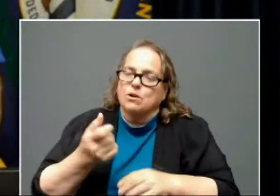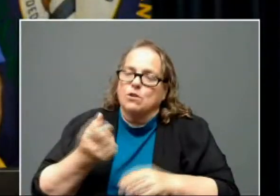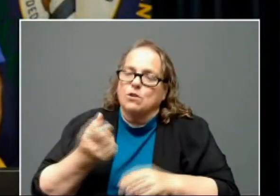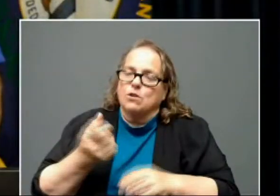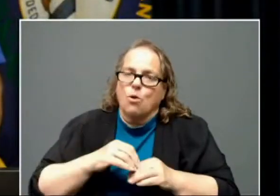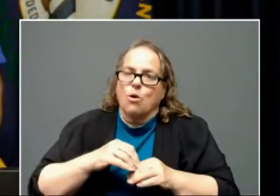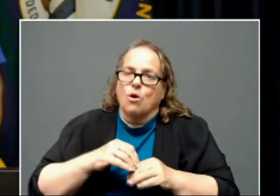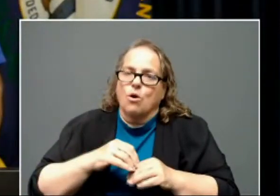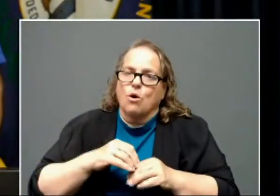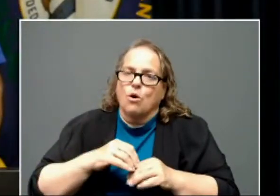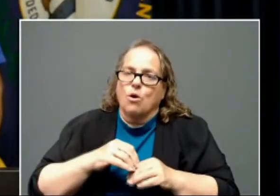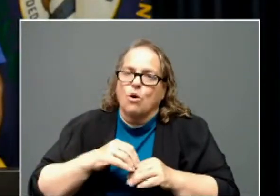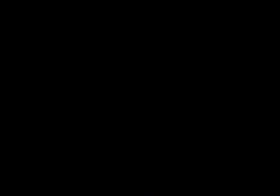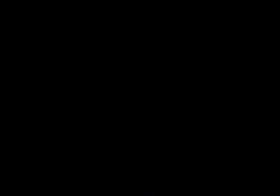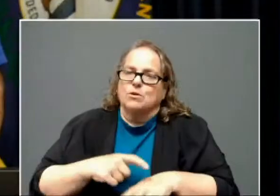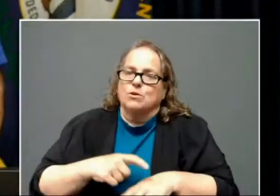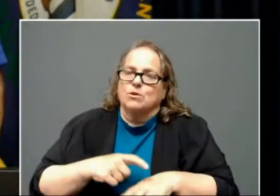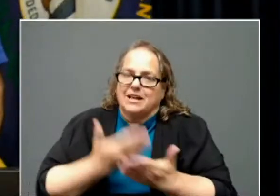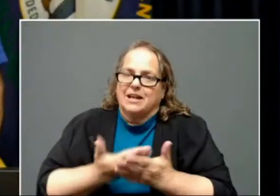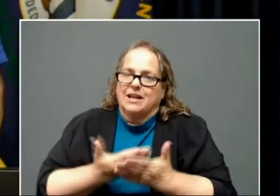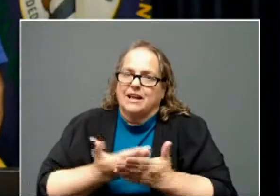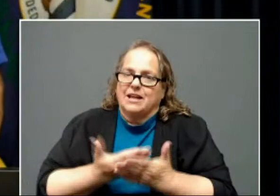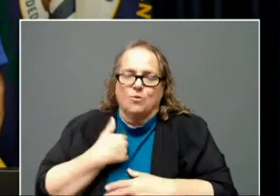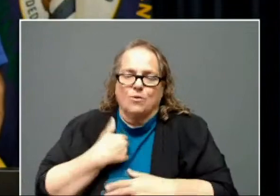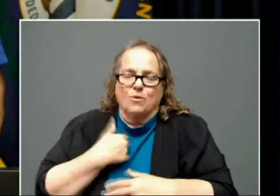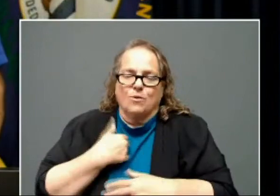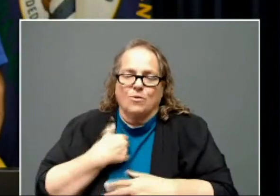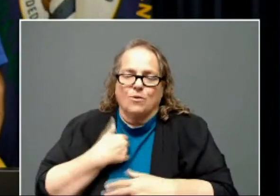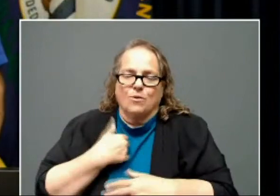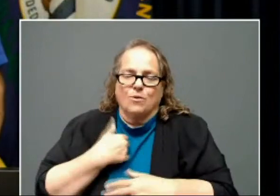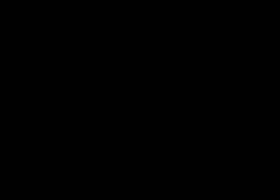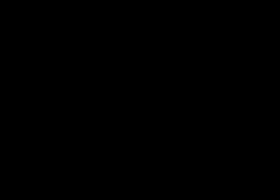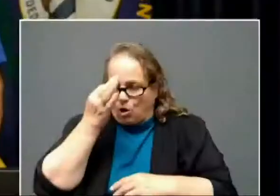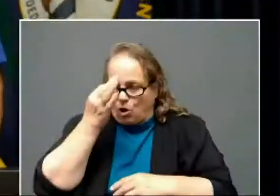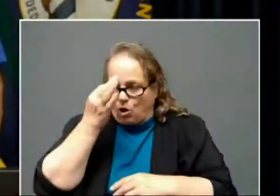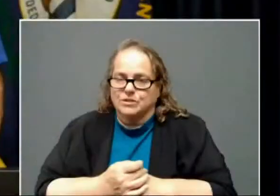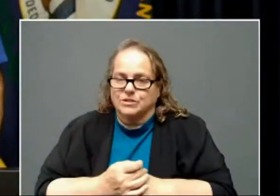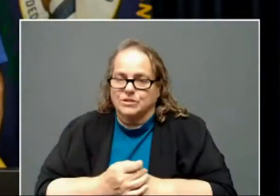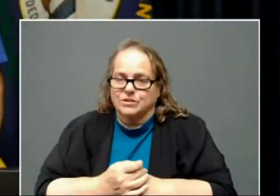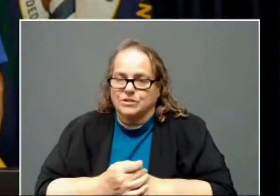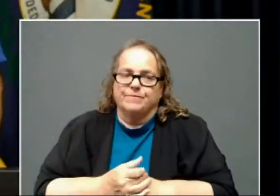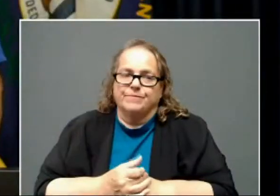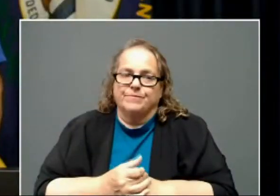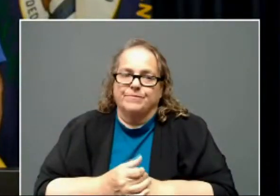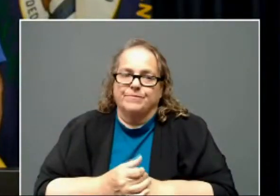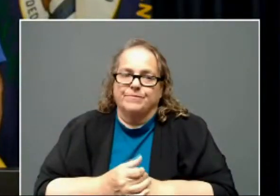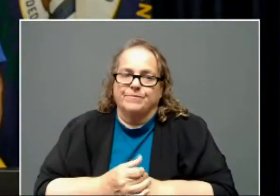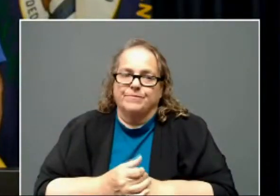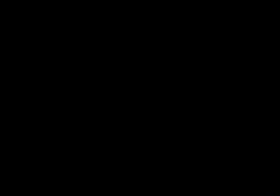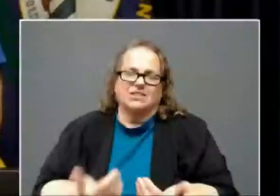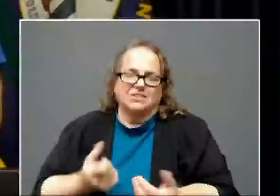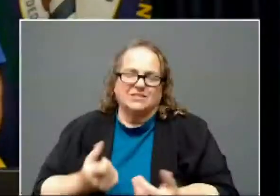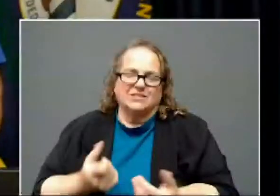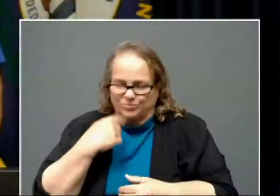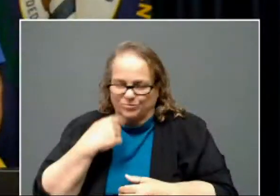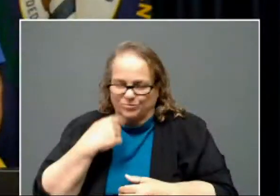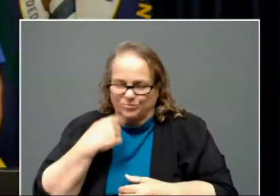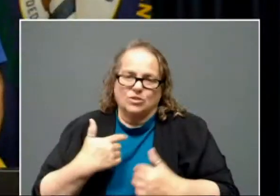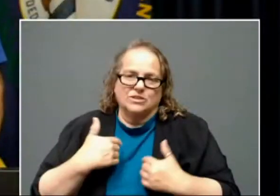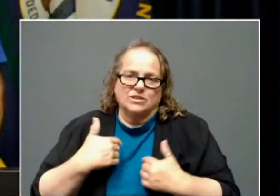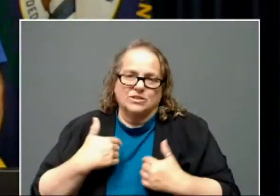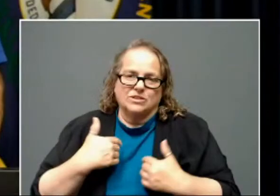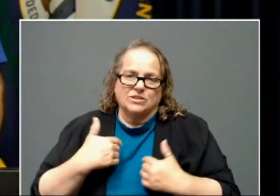longer to get there. And we are really, really close. And we're all tired. I get that. We're all tired. But